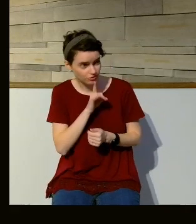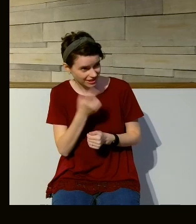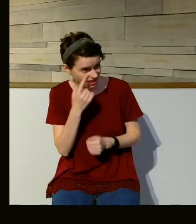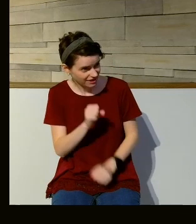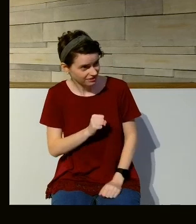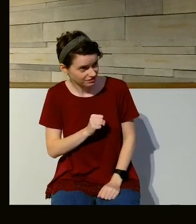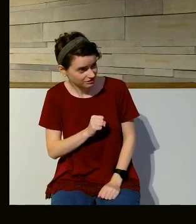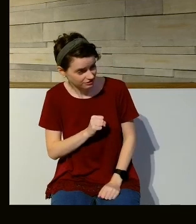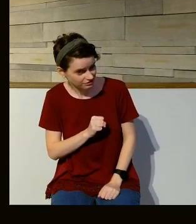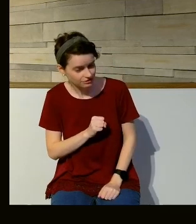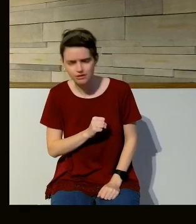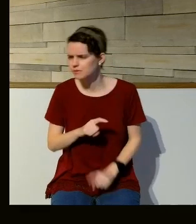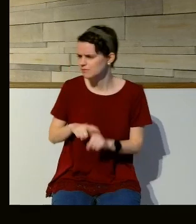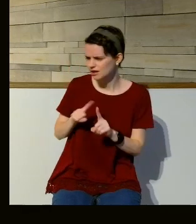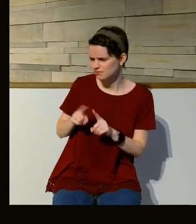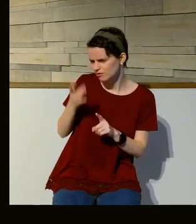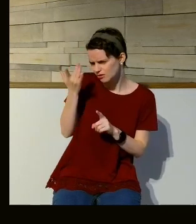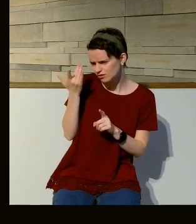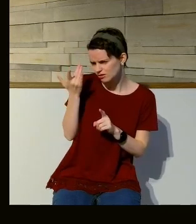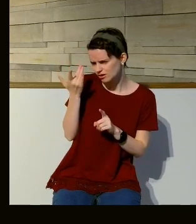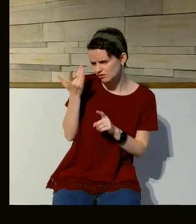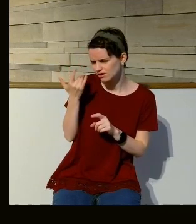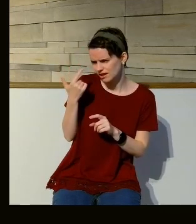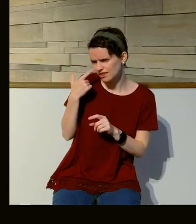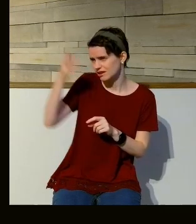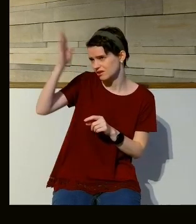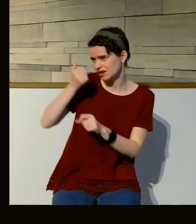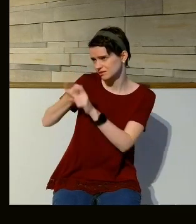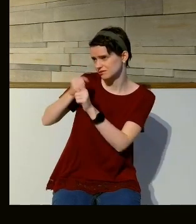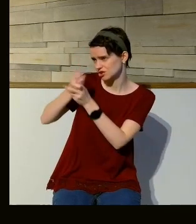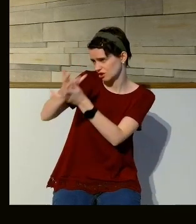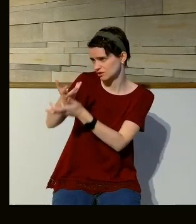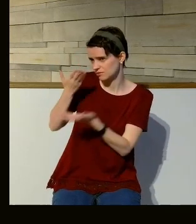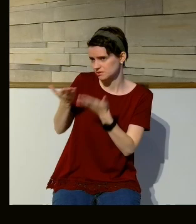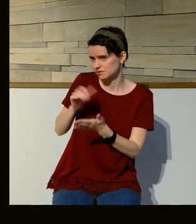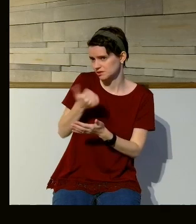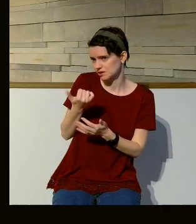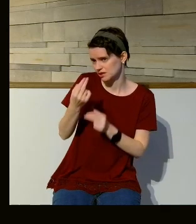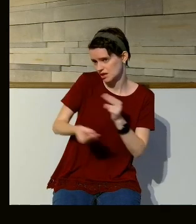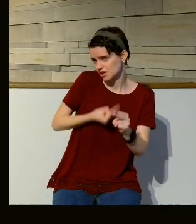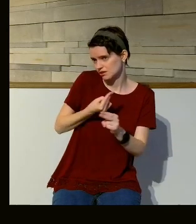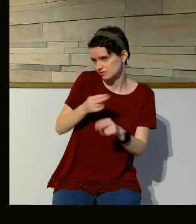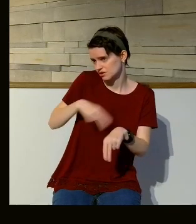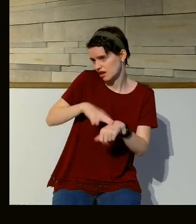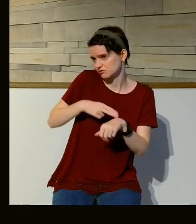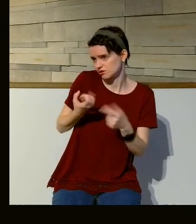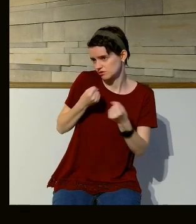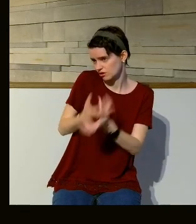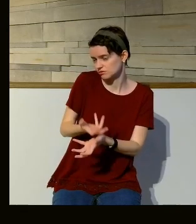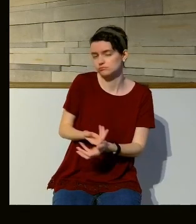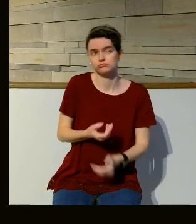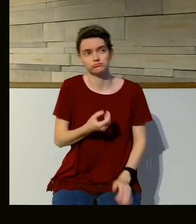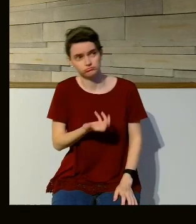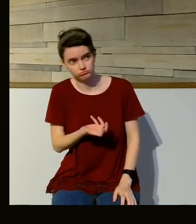think so? And they say, but why posit God as a cause? Why couldn't it be something natural that caused the universe? And I